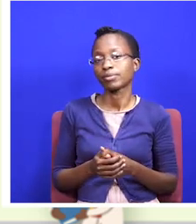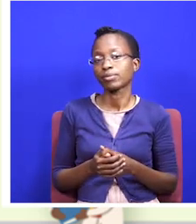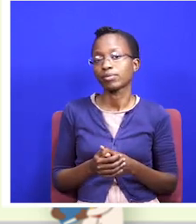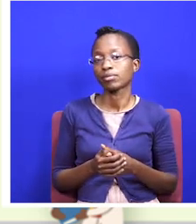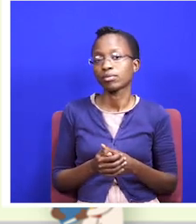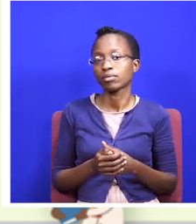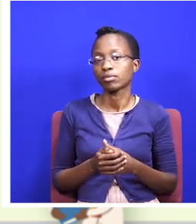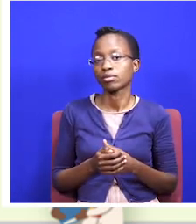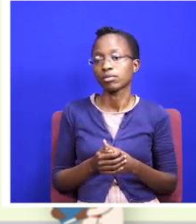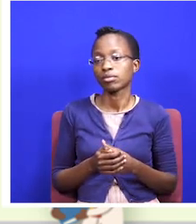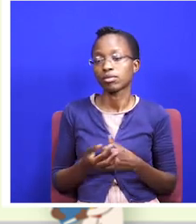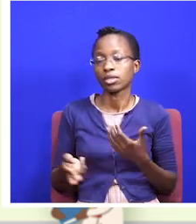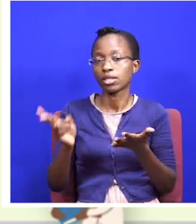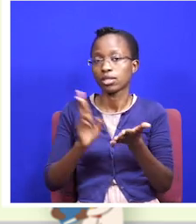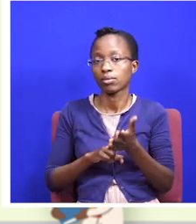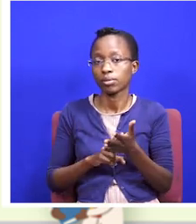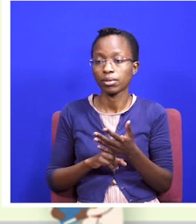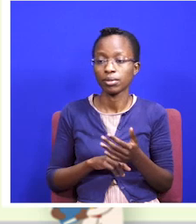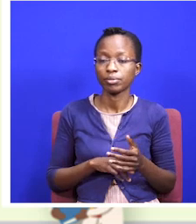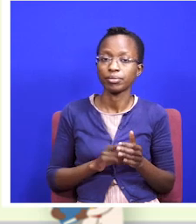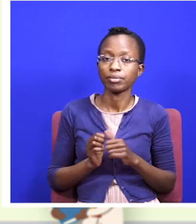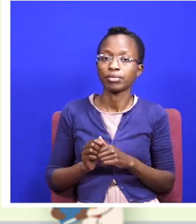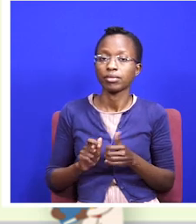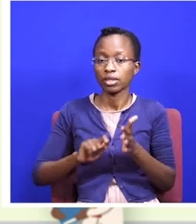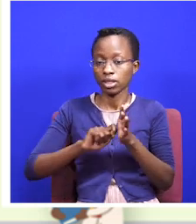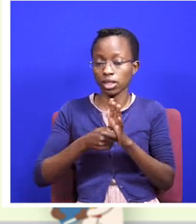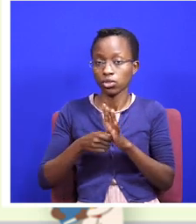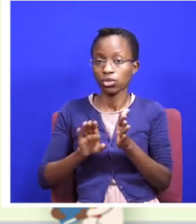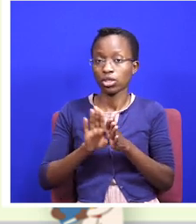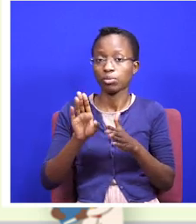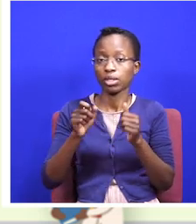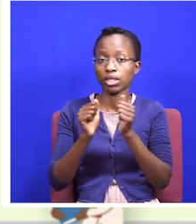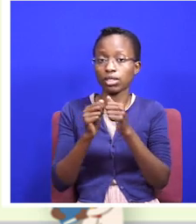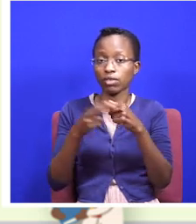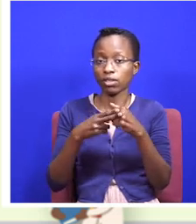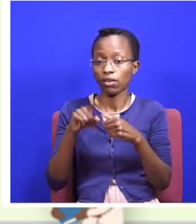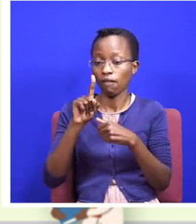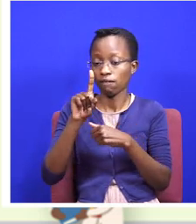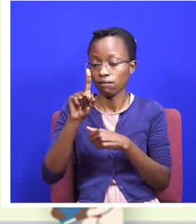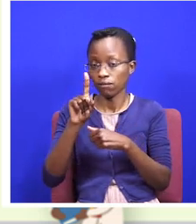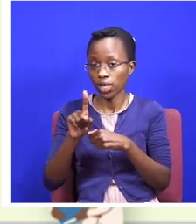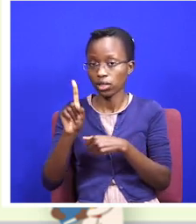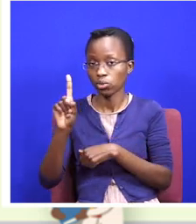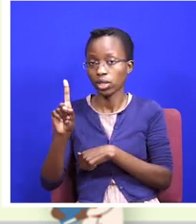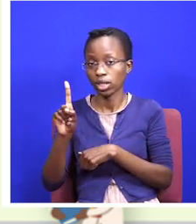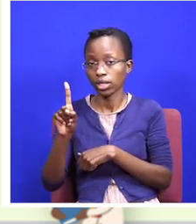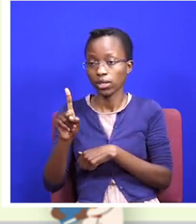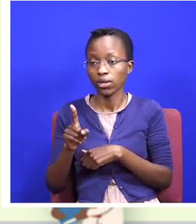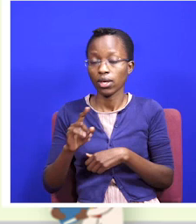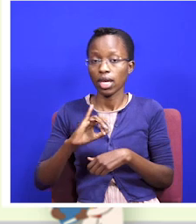God Almighty. Let's say that again, boys and girls. Genesis chapter 17 and